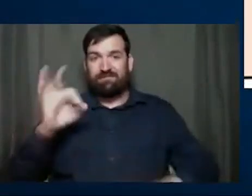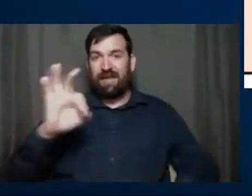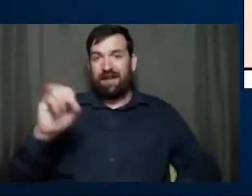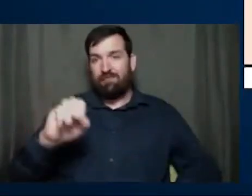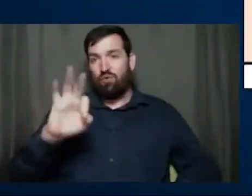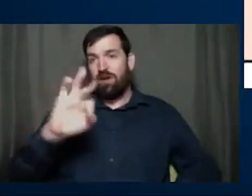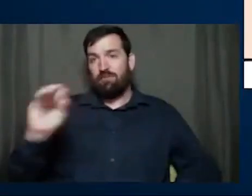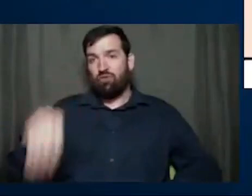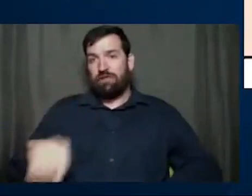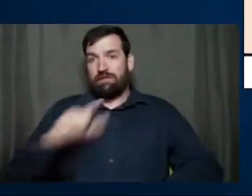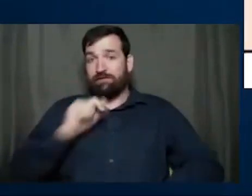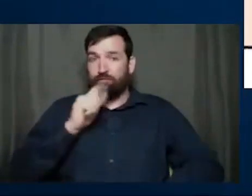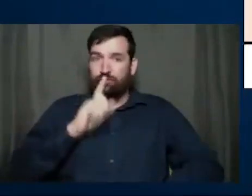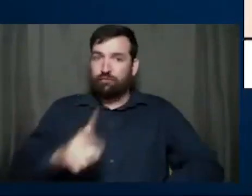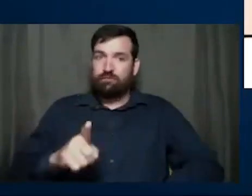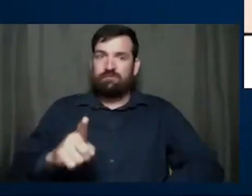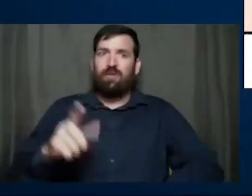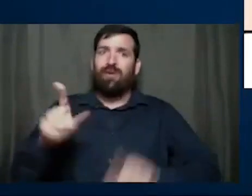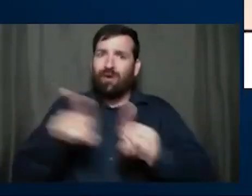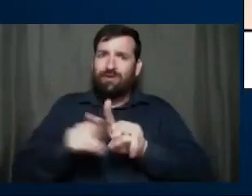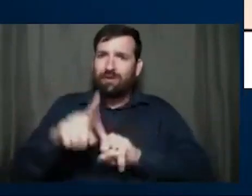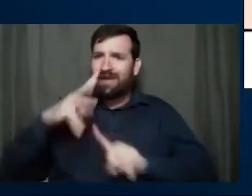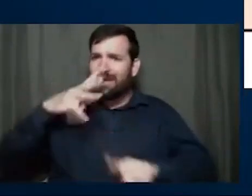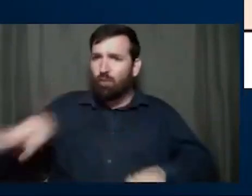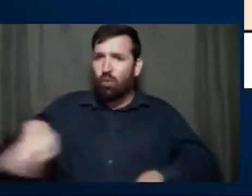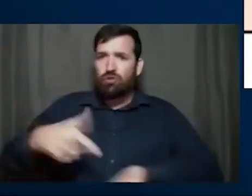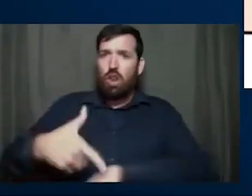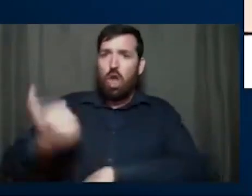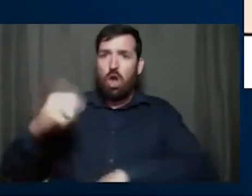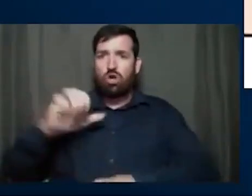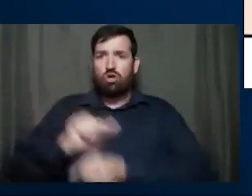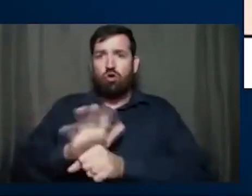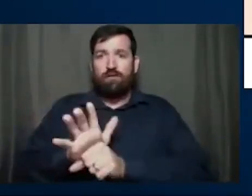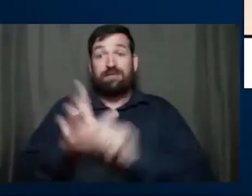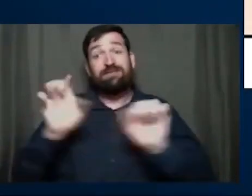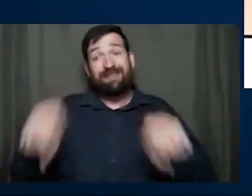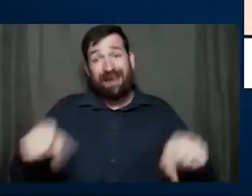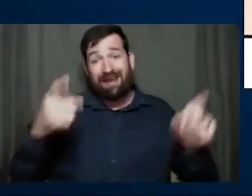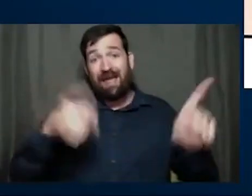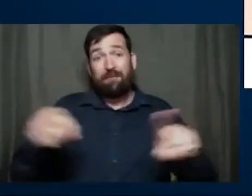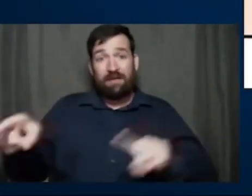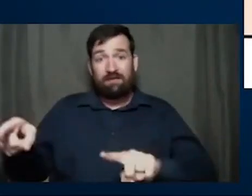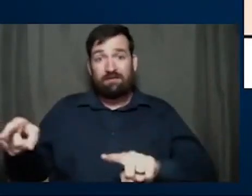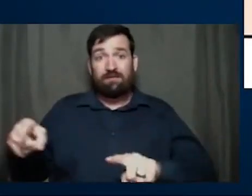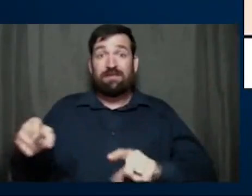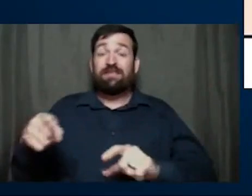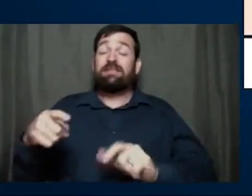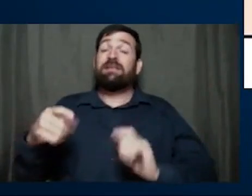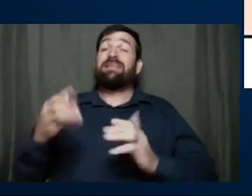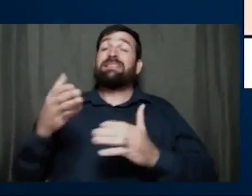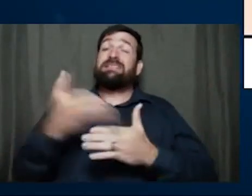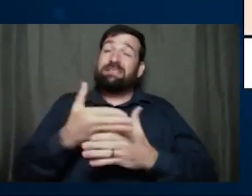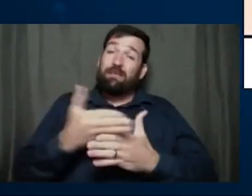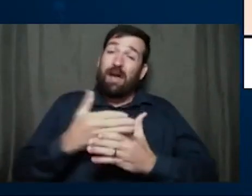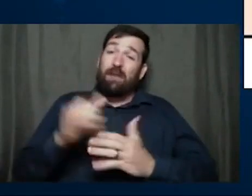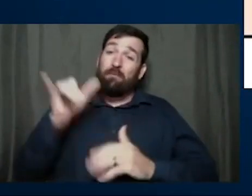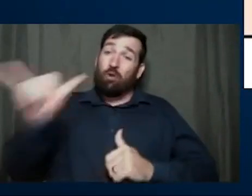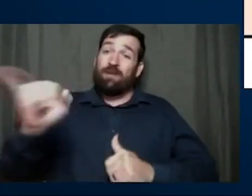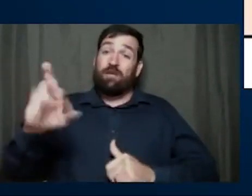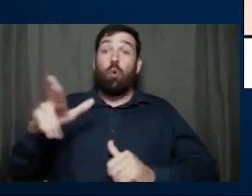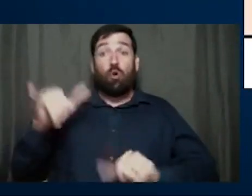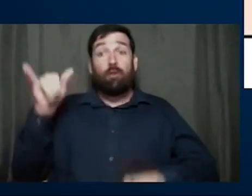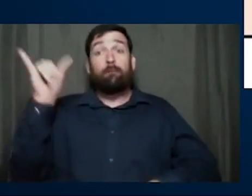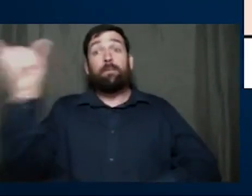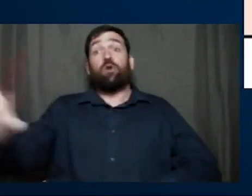thing ignores the reality of long COVID, which can happen and cause semi-permanent to permanent disability after infection. But if you're